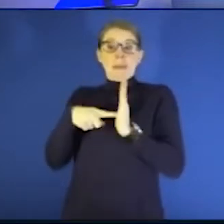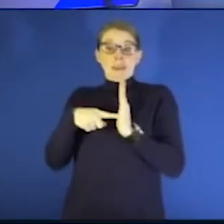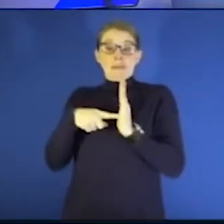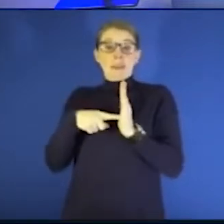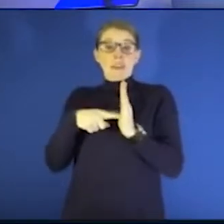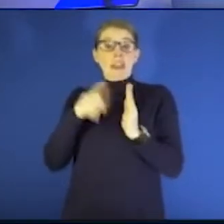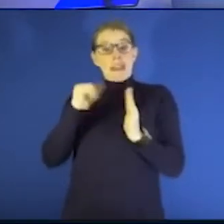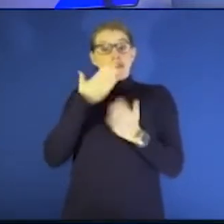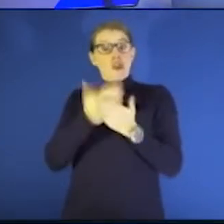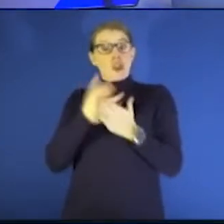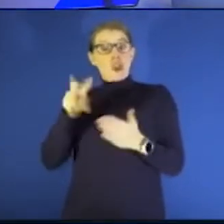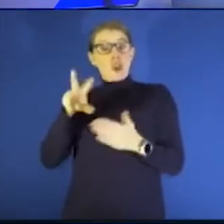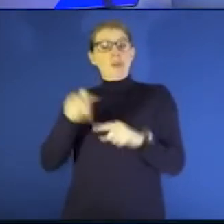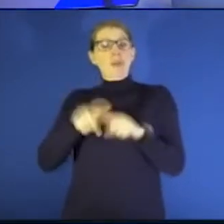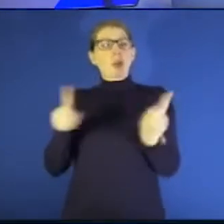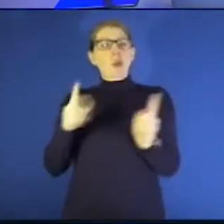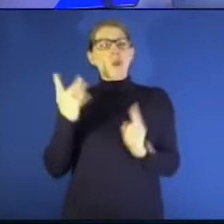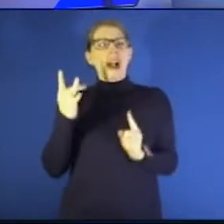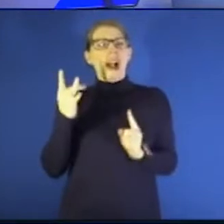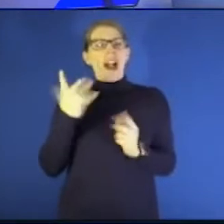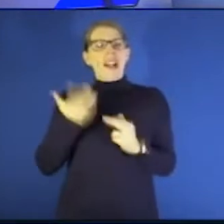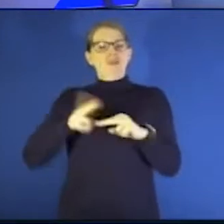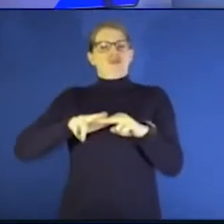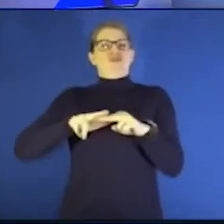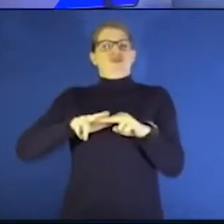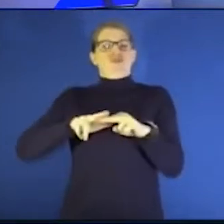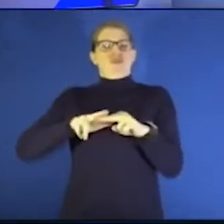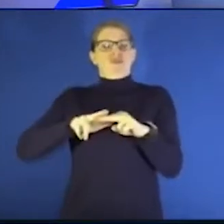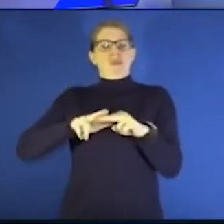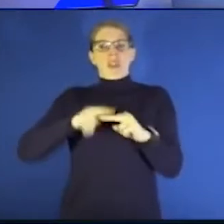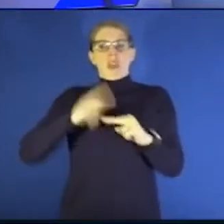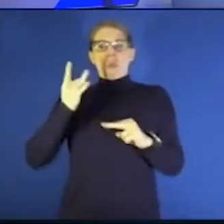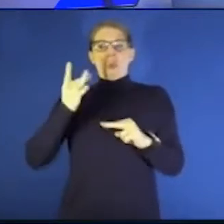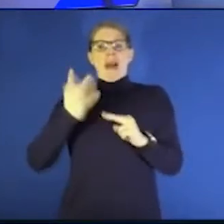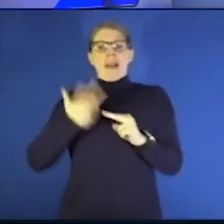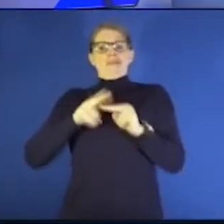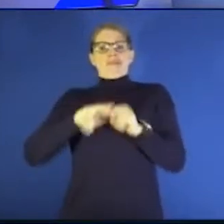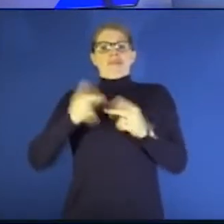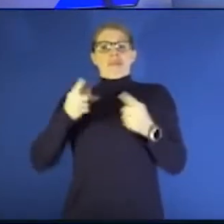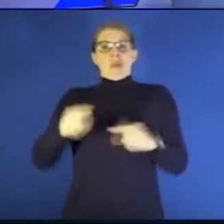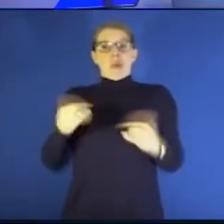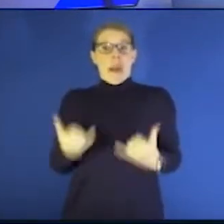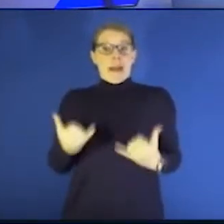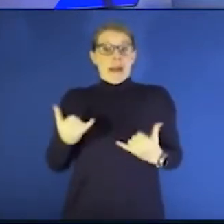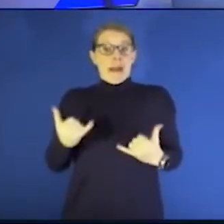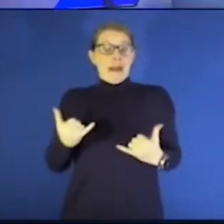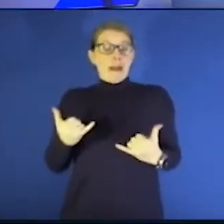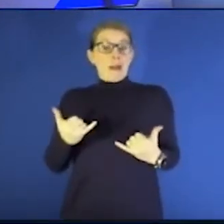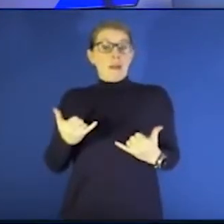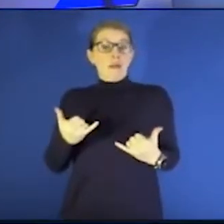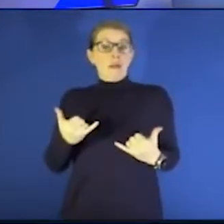that. But why the increase? Why are we seeing that right now in the pandemic where we stand?